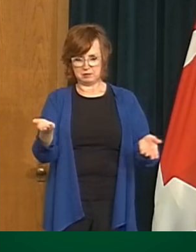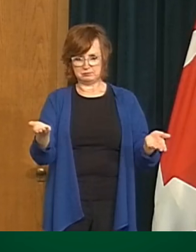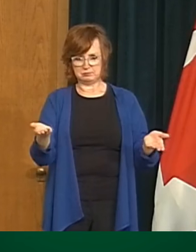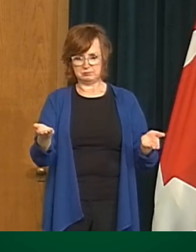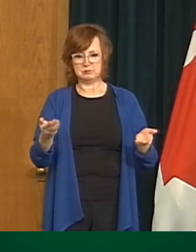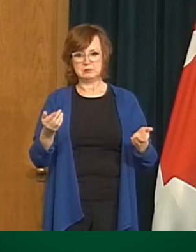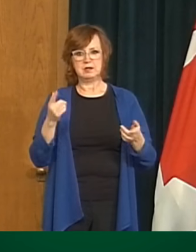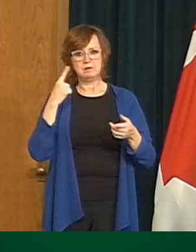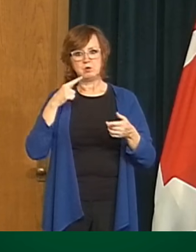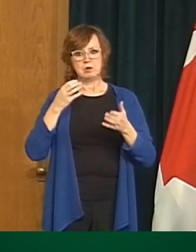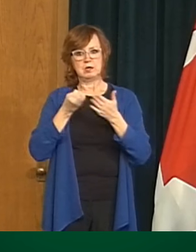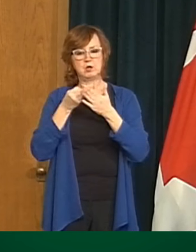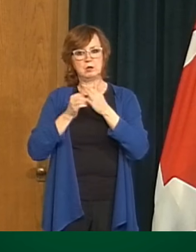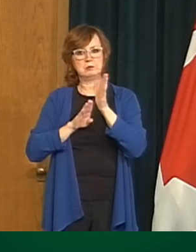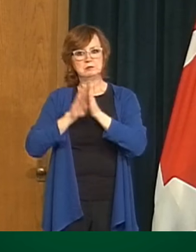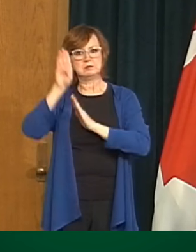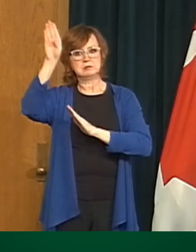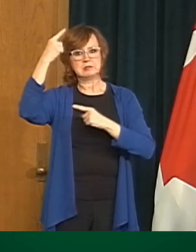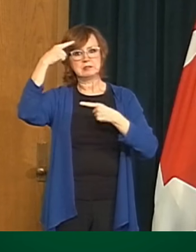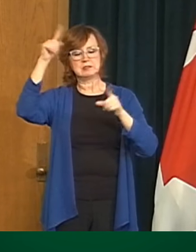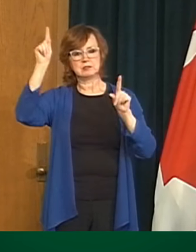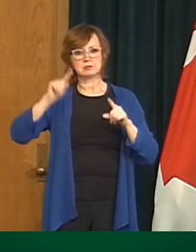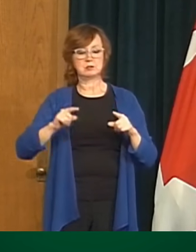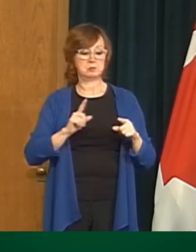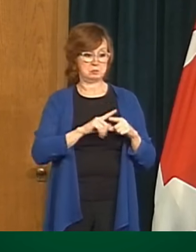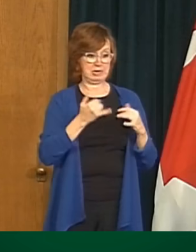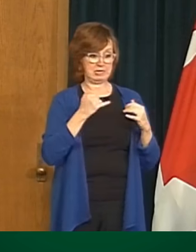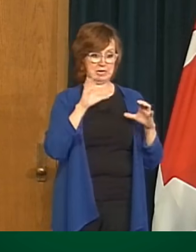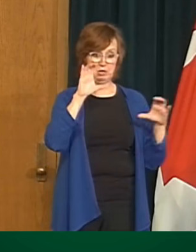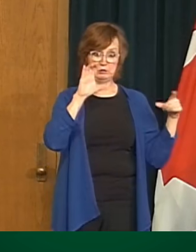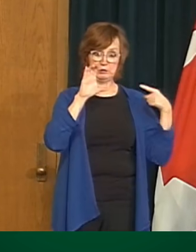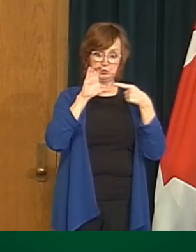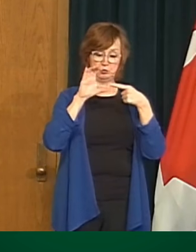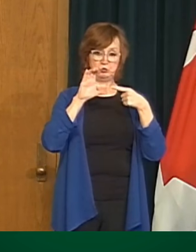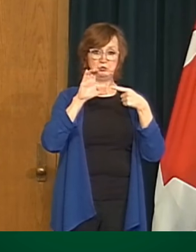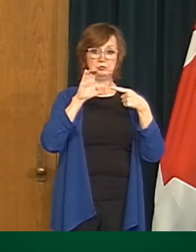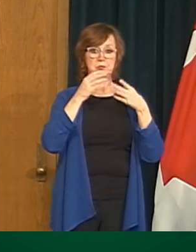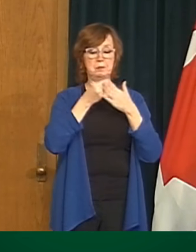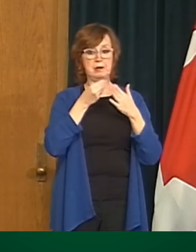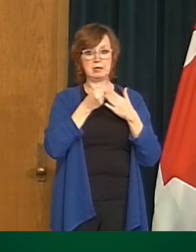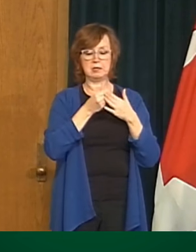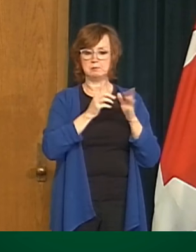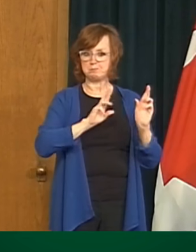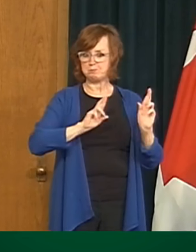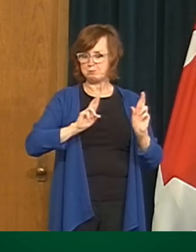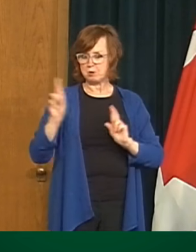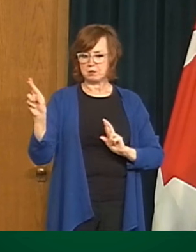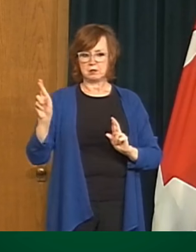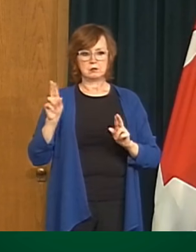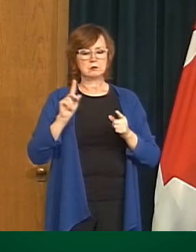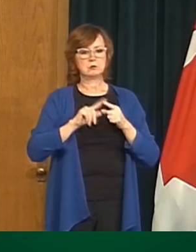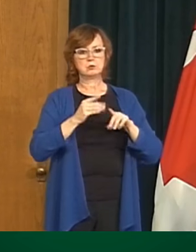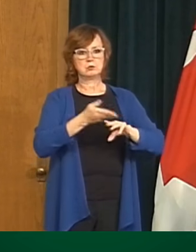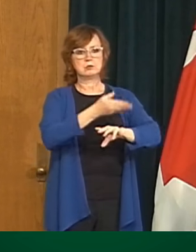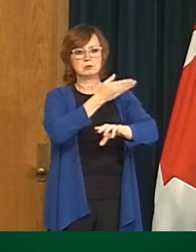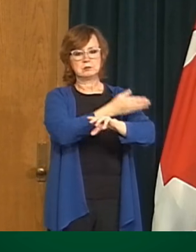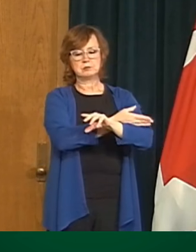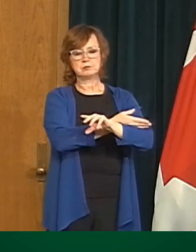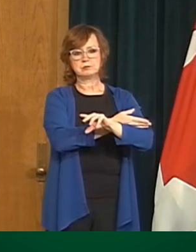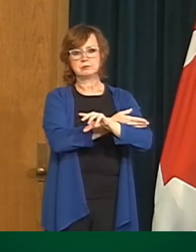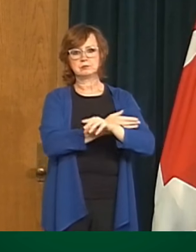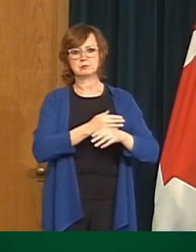recovery, if you will. What we are doing here today with this $2 billion is providing an opportunity to enhance and